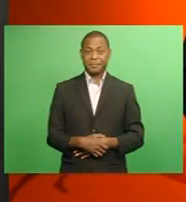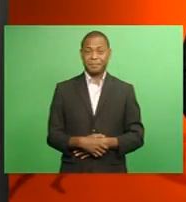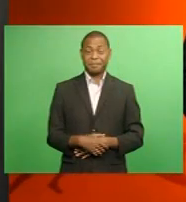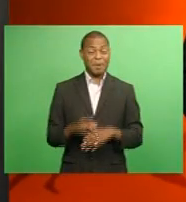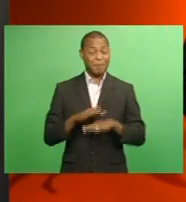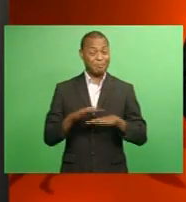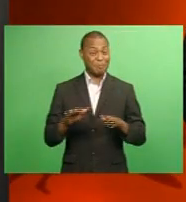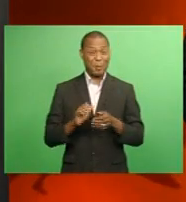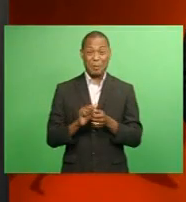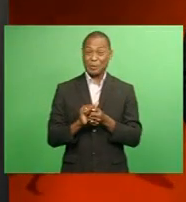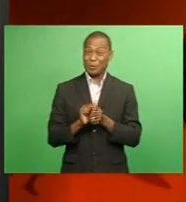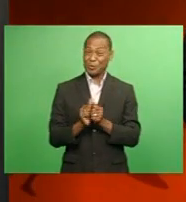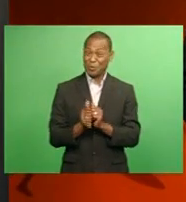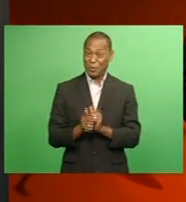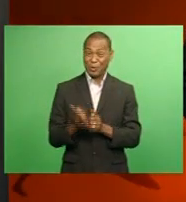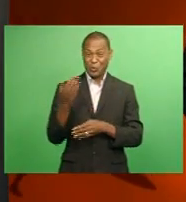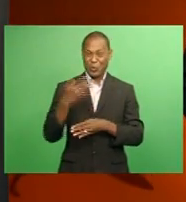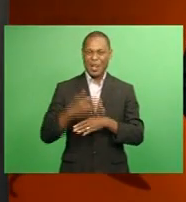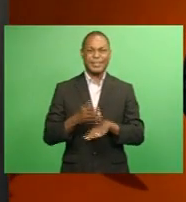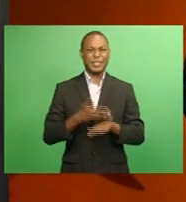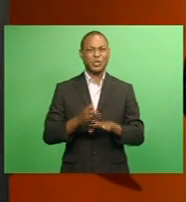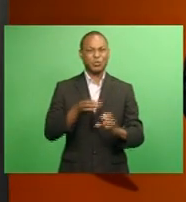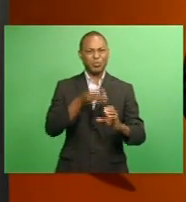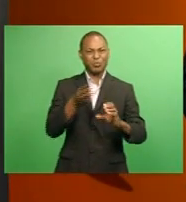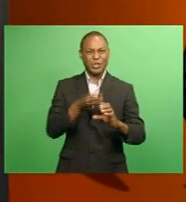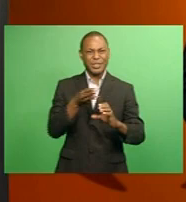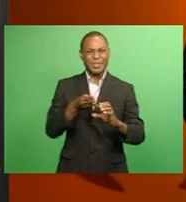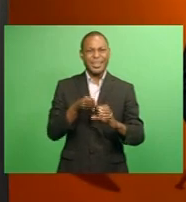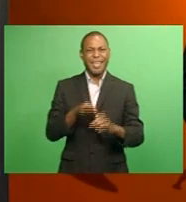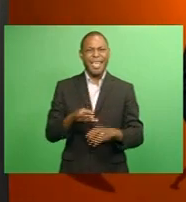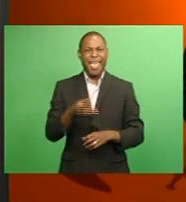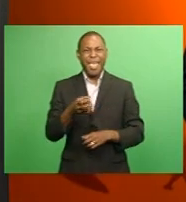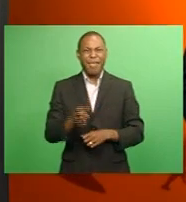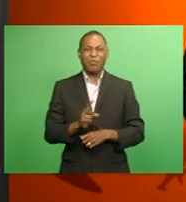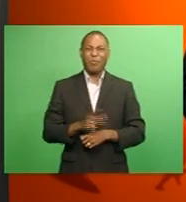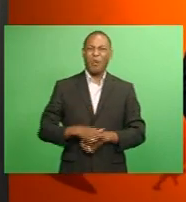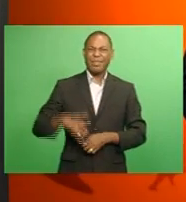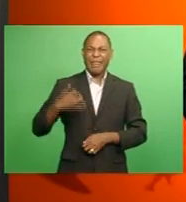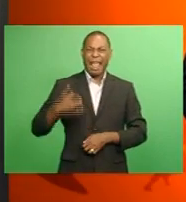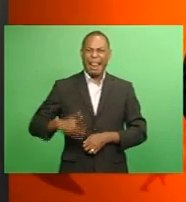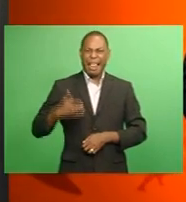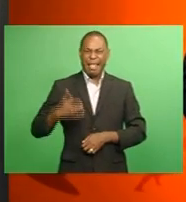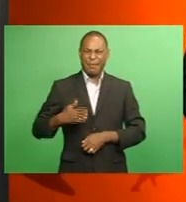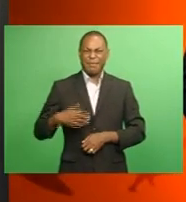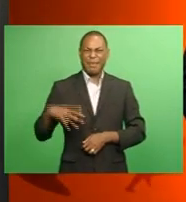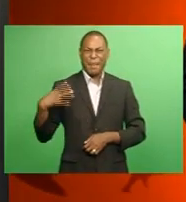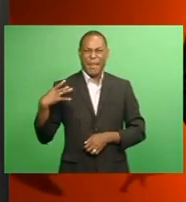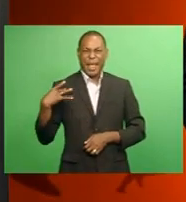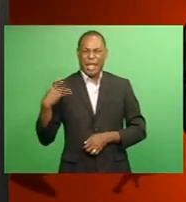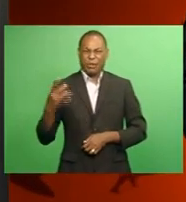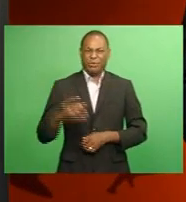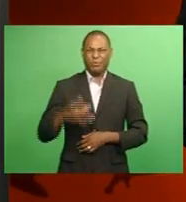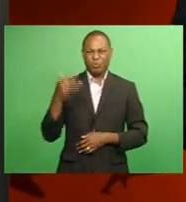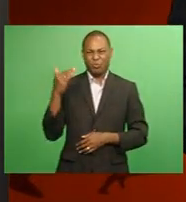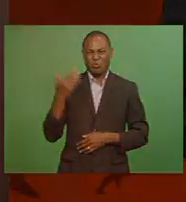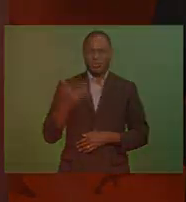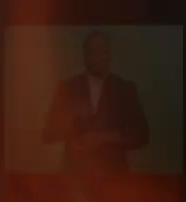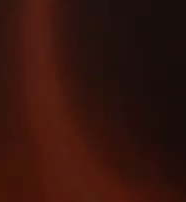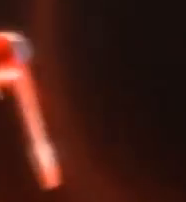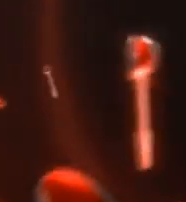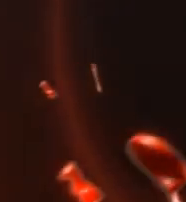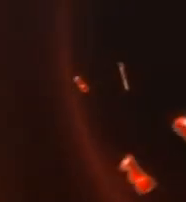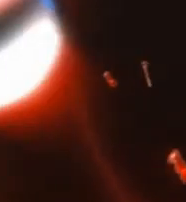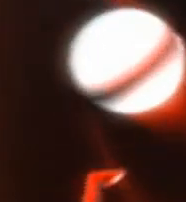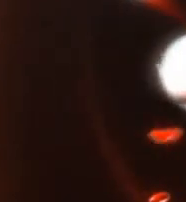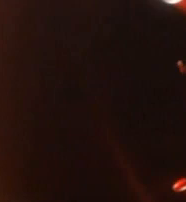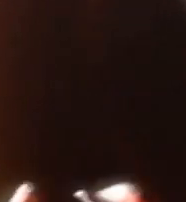That's it from Sports Tonight. In new media, Spotify buys a live audio app, Locker Room. Find out more after the break.